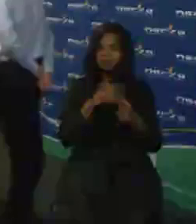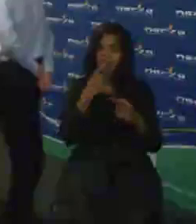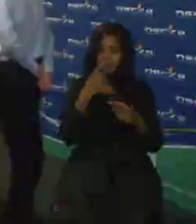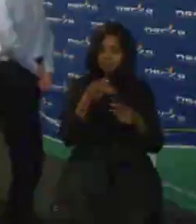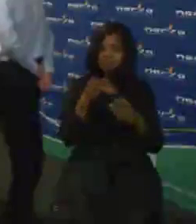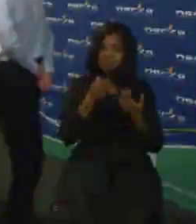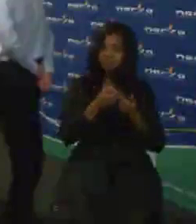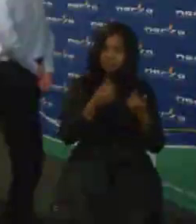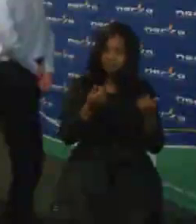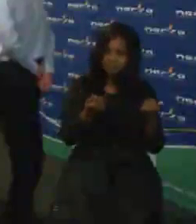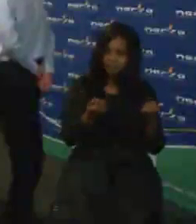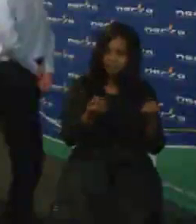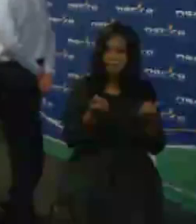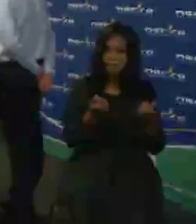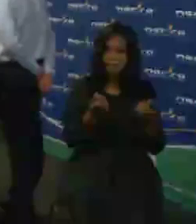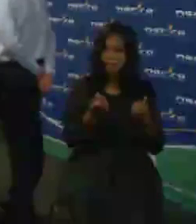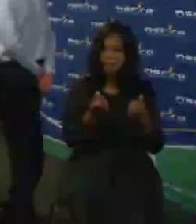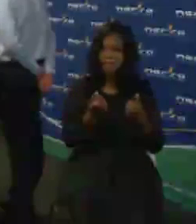separately.